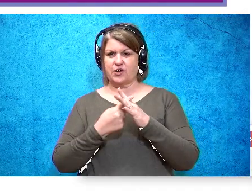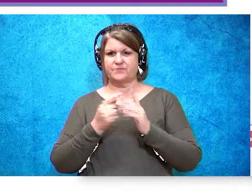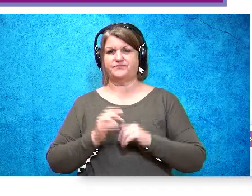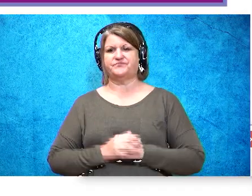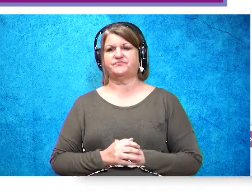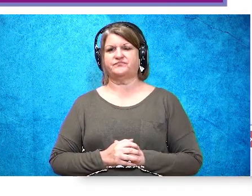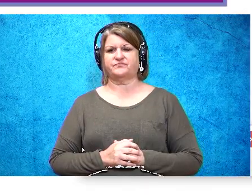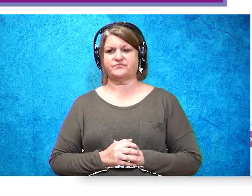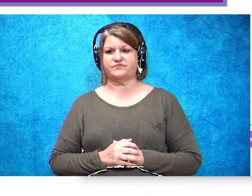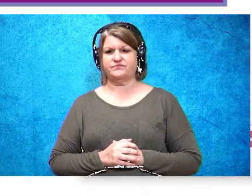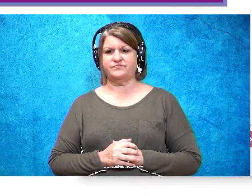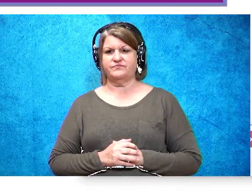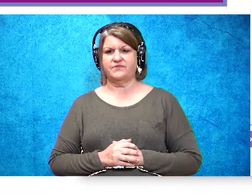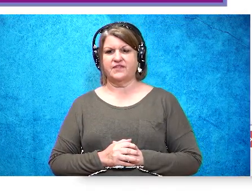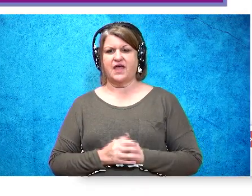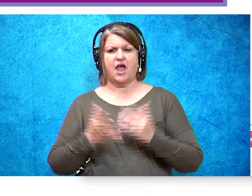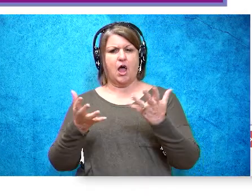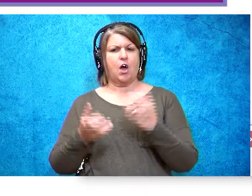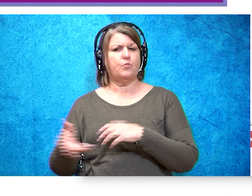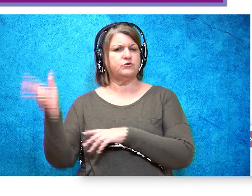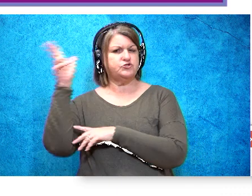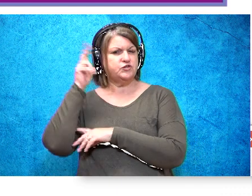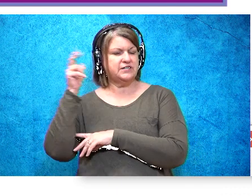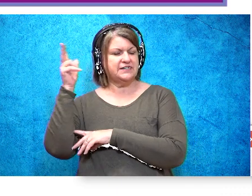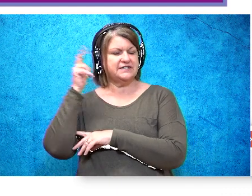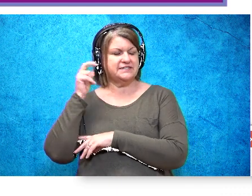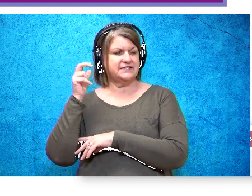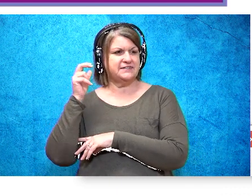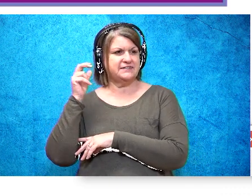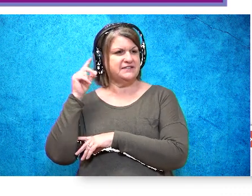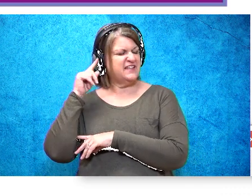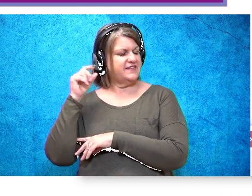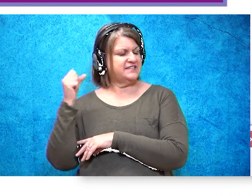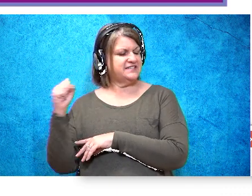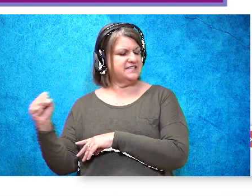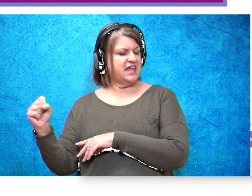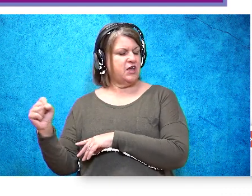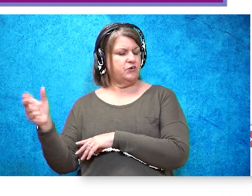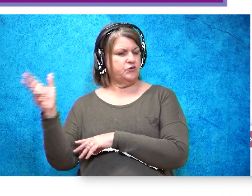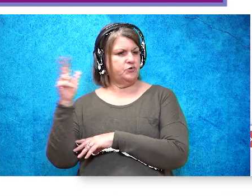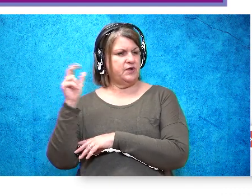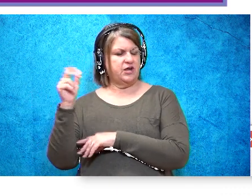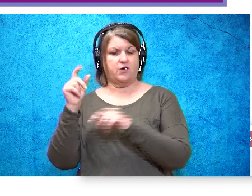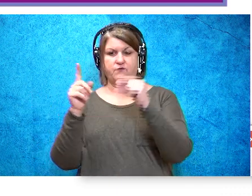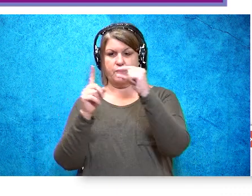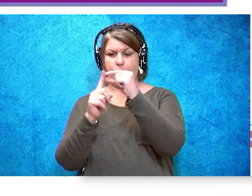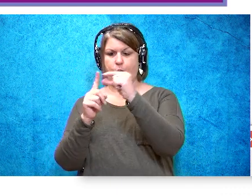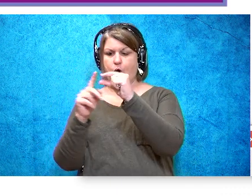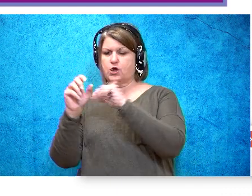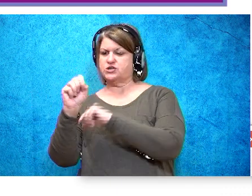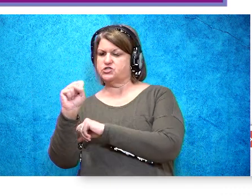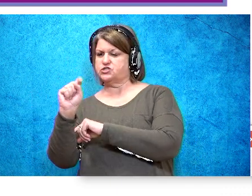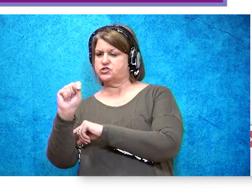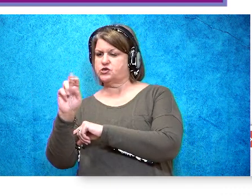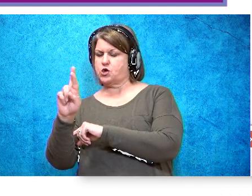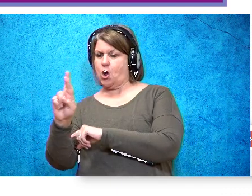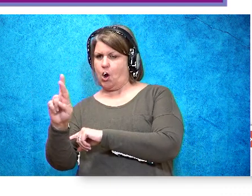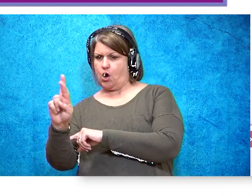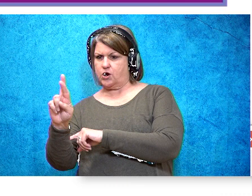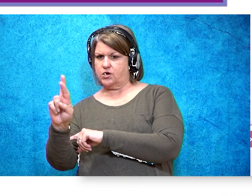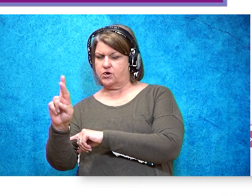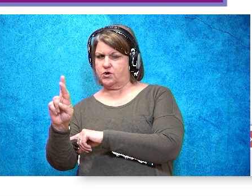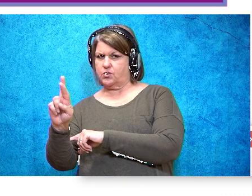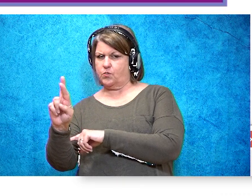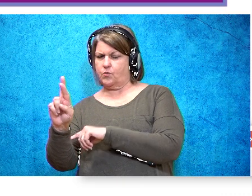All right, I want you to listen to the sound you hear at the end of star. What do you hear at the end of